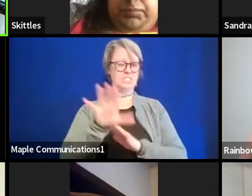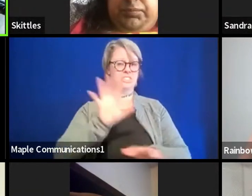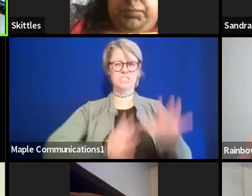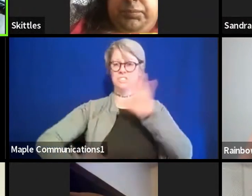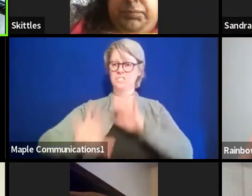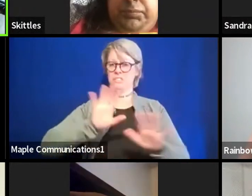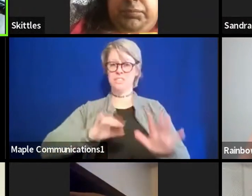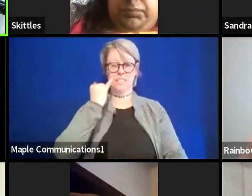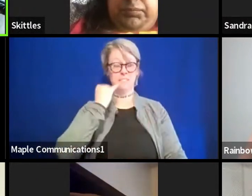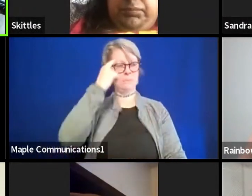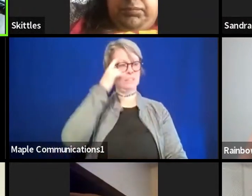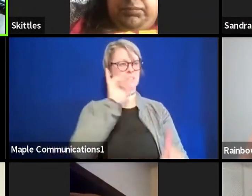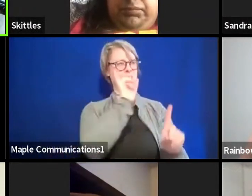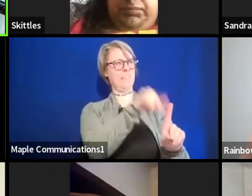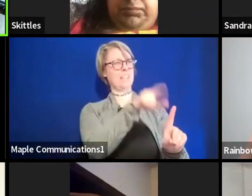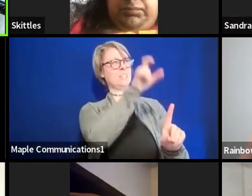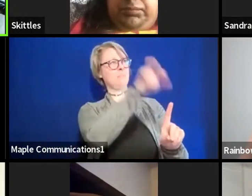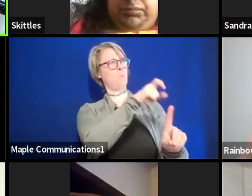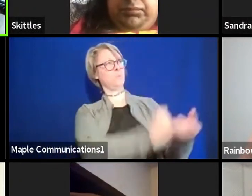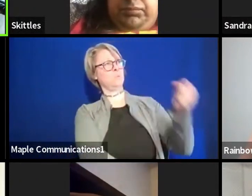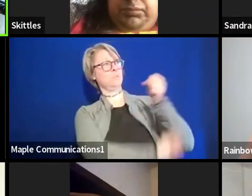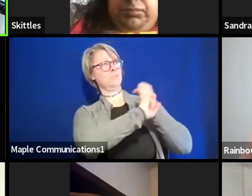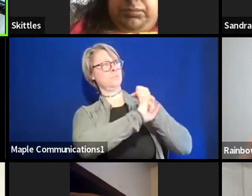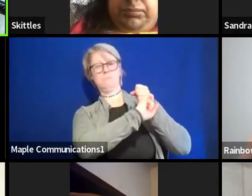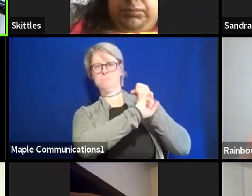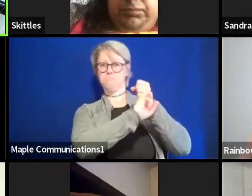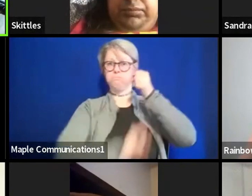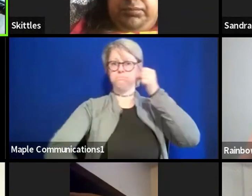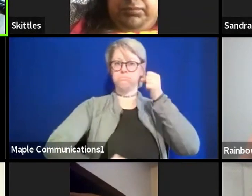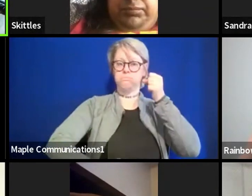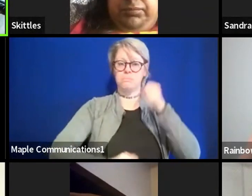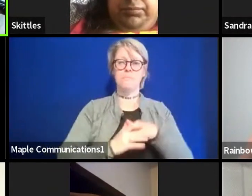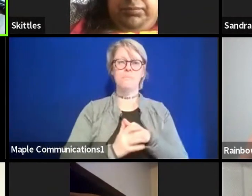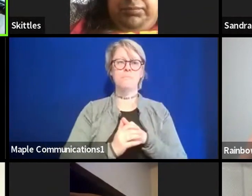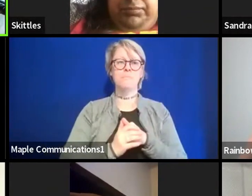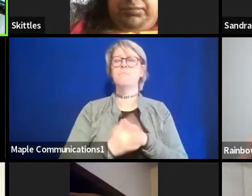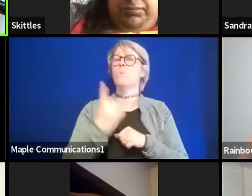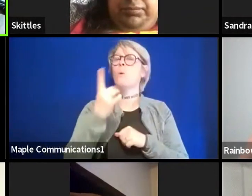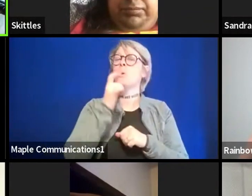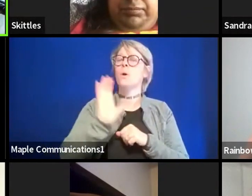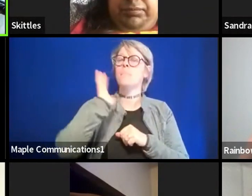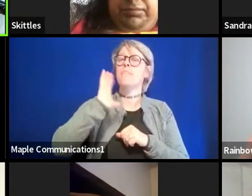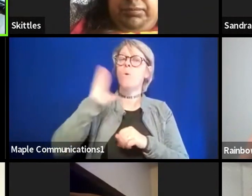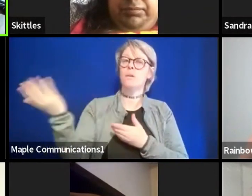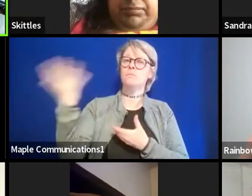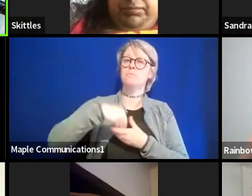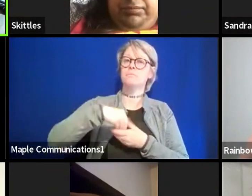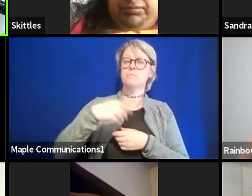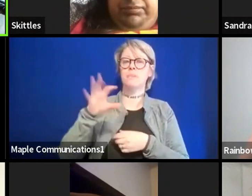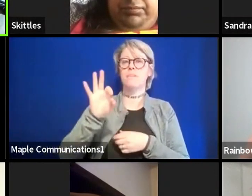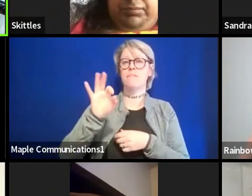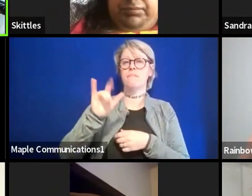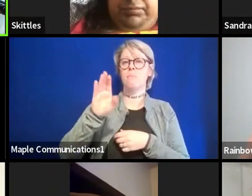when you think about it. And one of our earlier guests on the filibuster have said, you know,